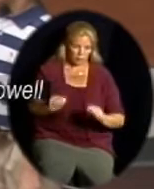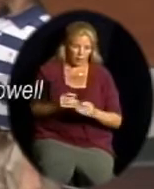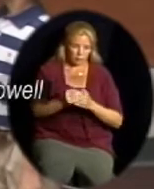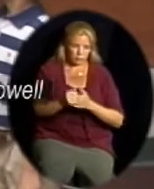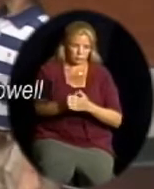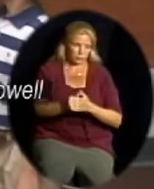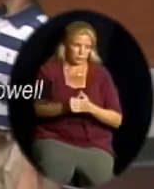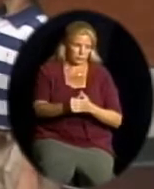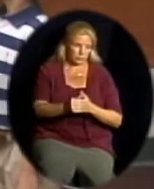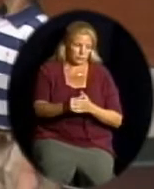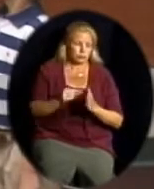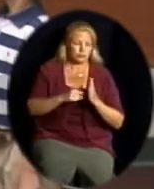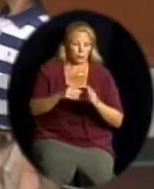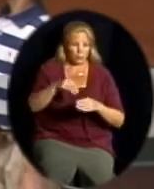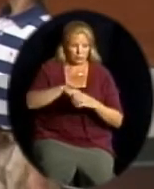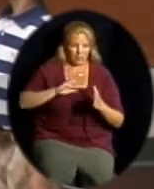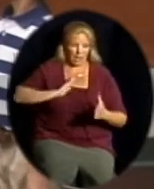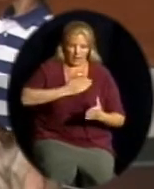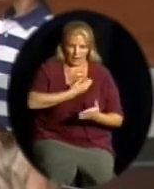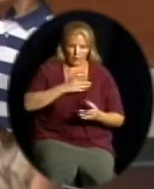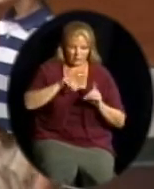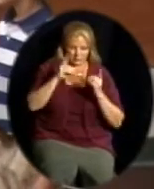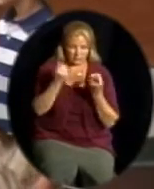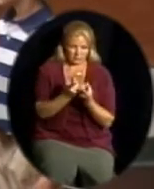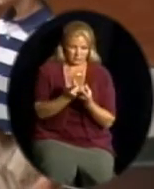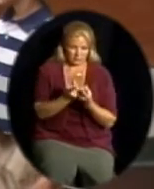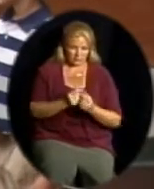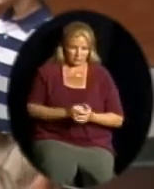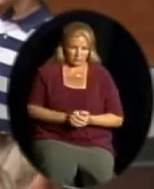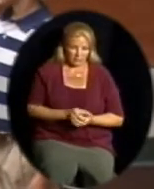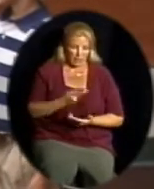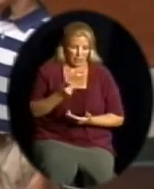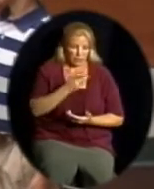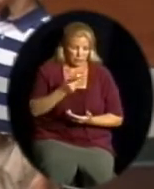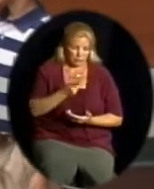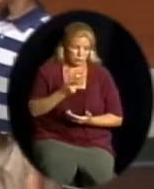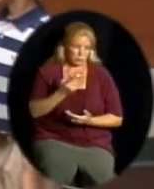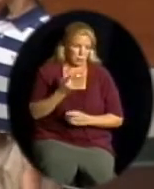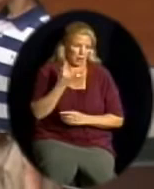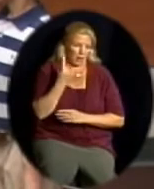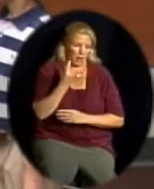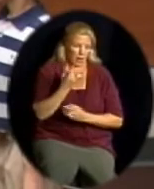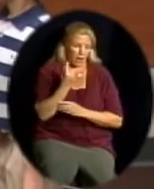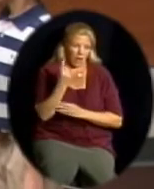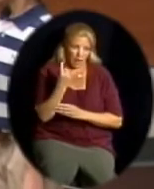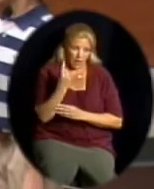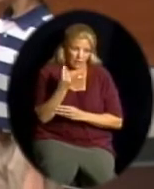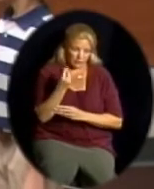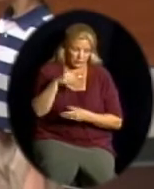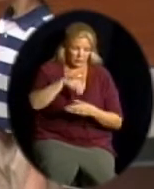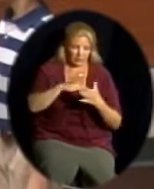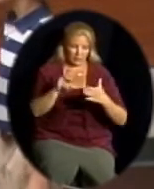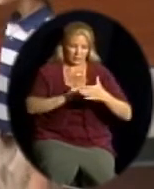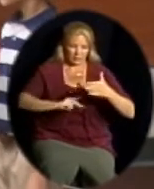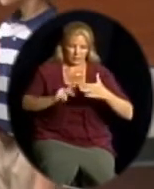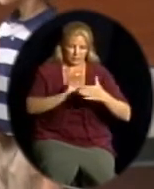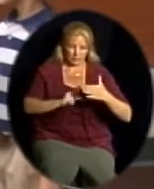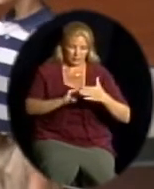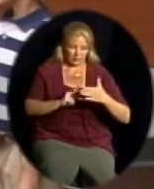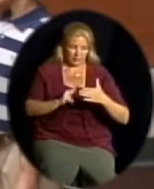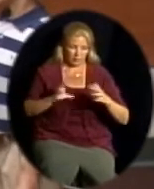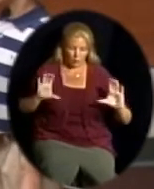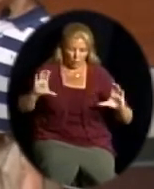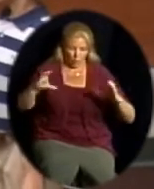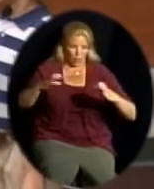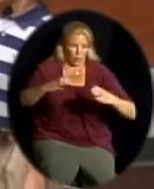skills that represent their class. And they were part of this kindergarten class this last year that was over 2,000 students, the largest in the